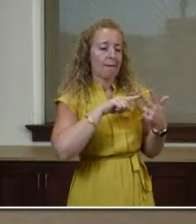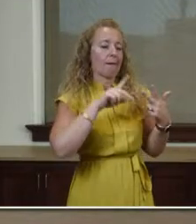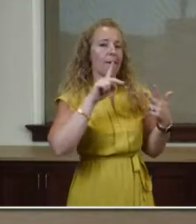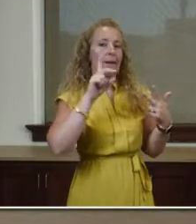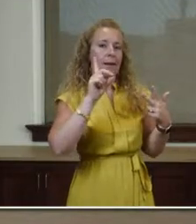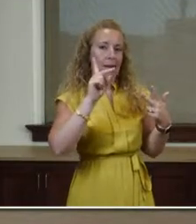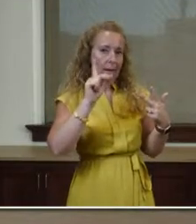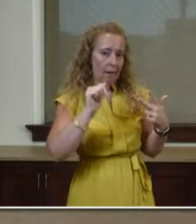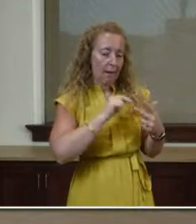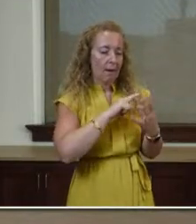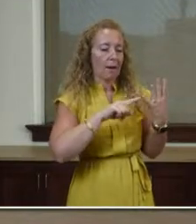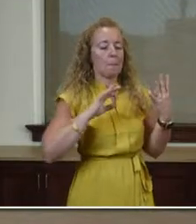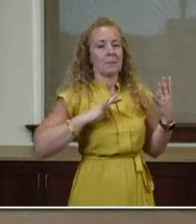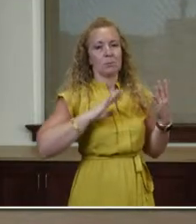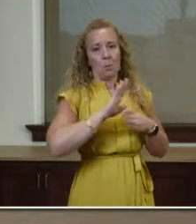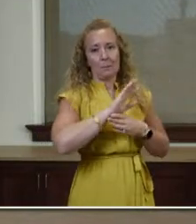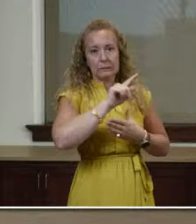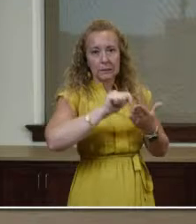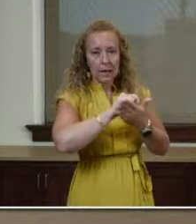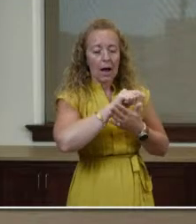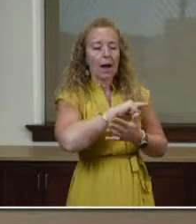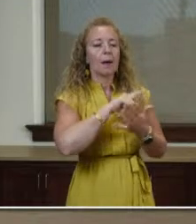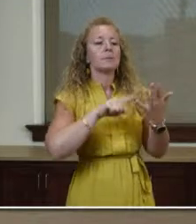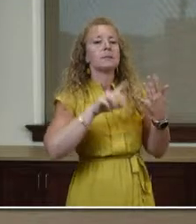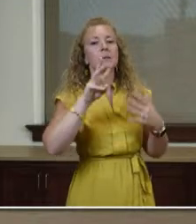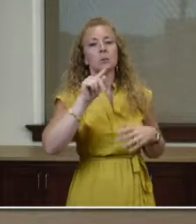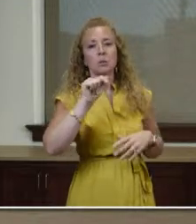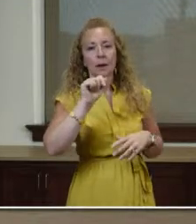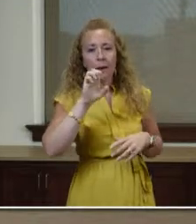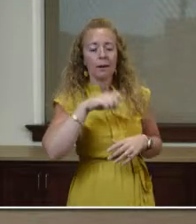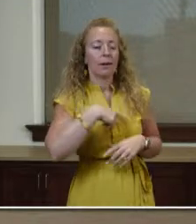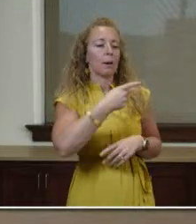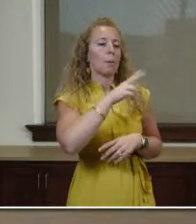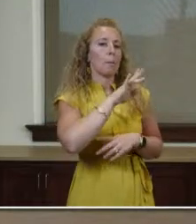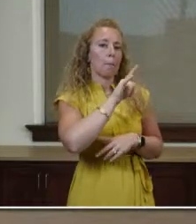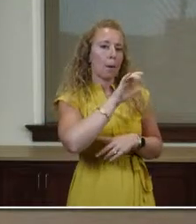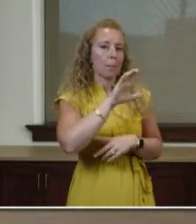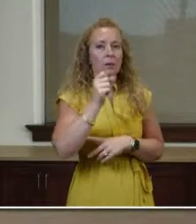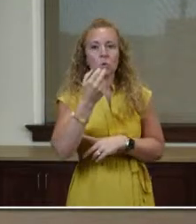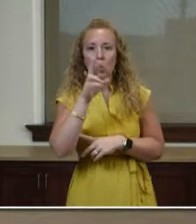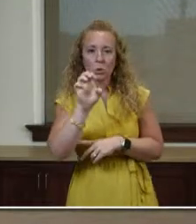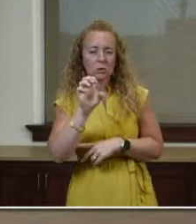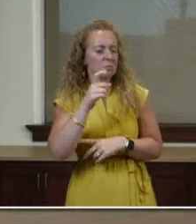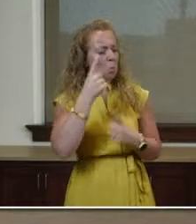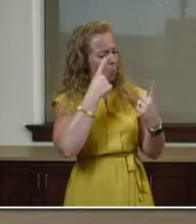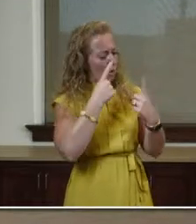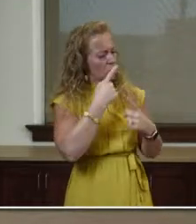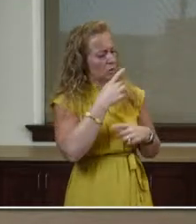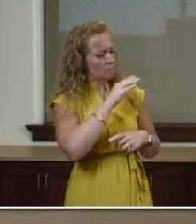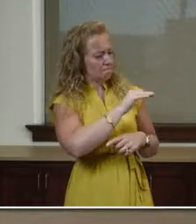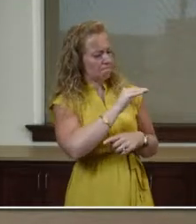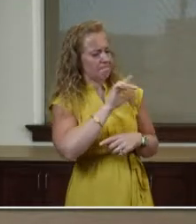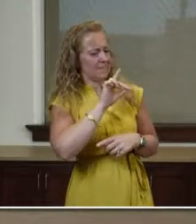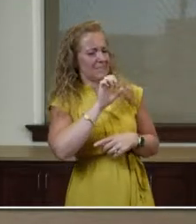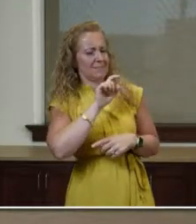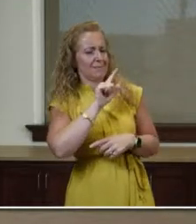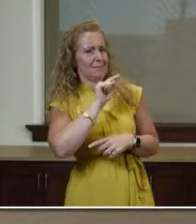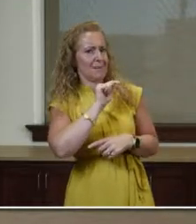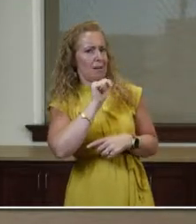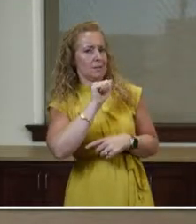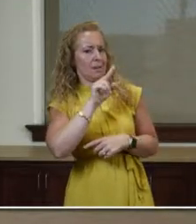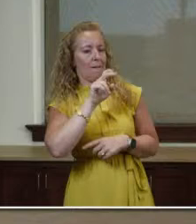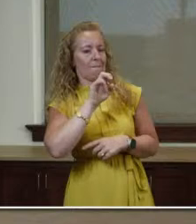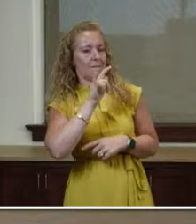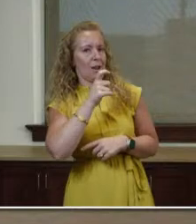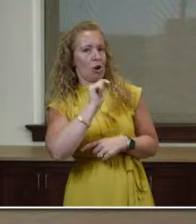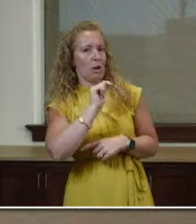KDKA, Pittsburgh Business Times, WTAE, and Public Source. The question is regarding the Delta variant. Has the